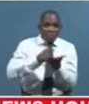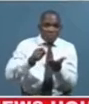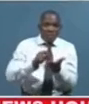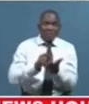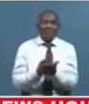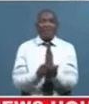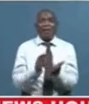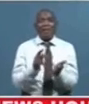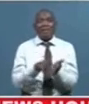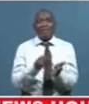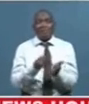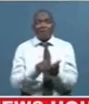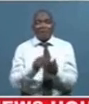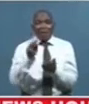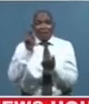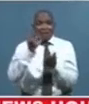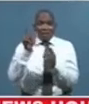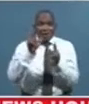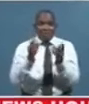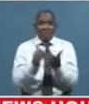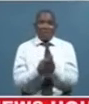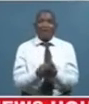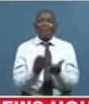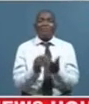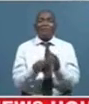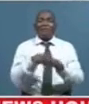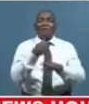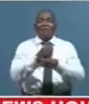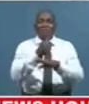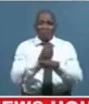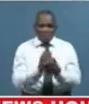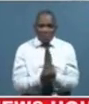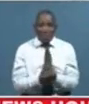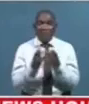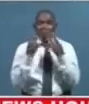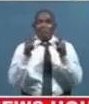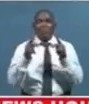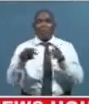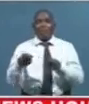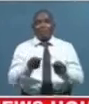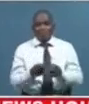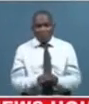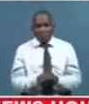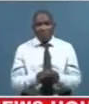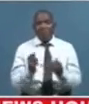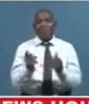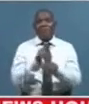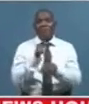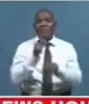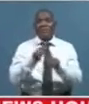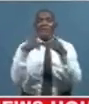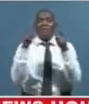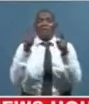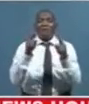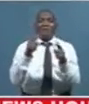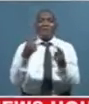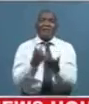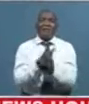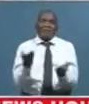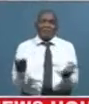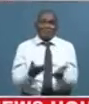The library is hosting this newly established scholarly communication unit, probably the first of this kind in the Ghanaian